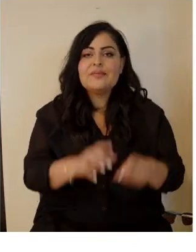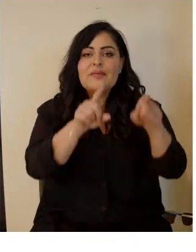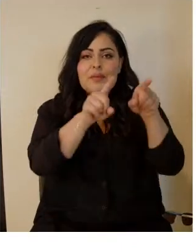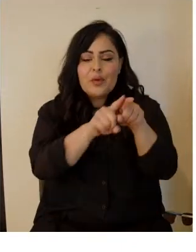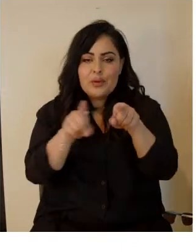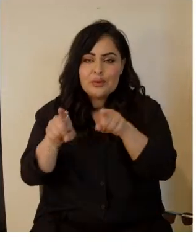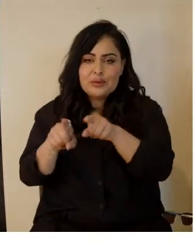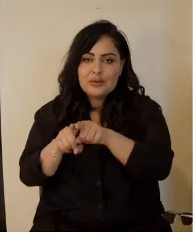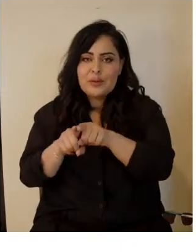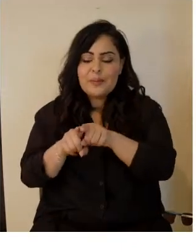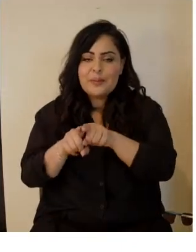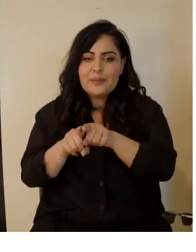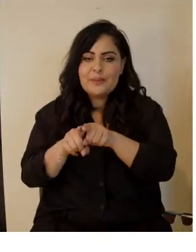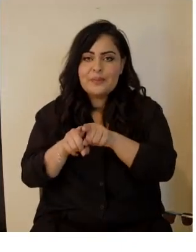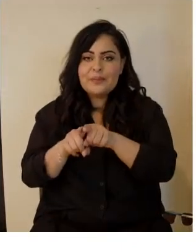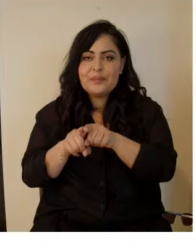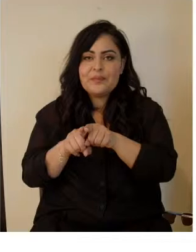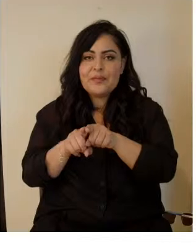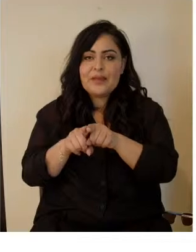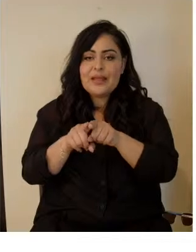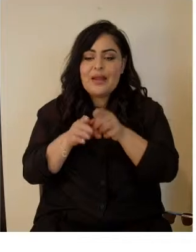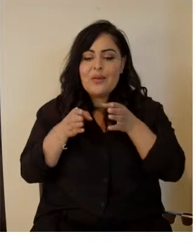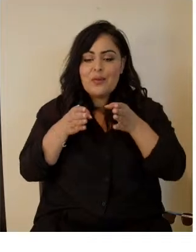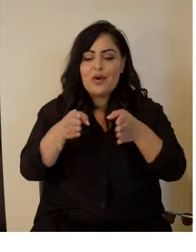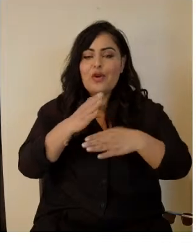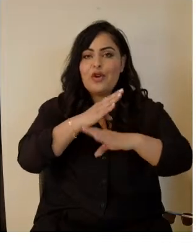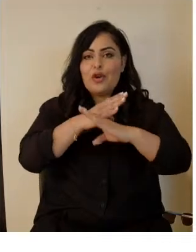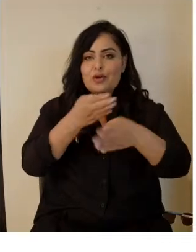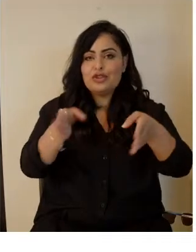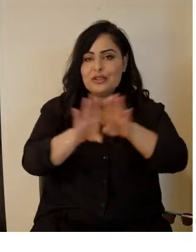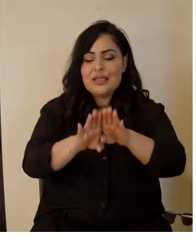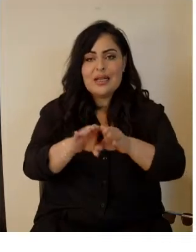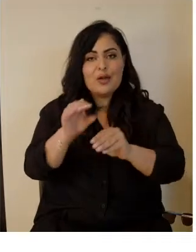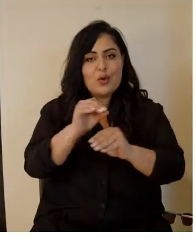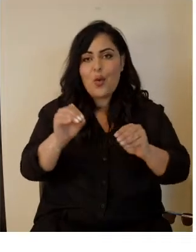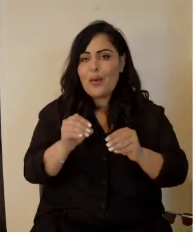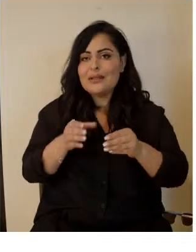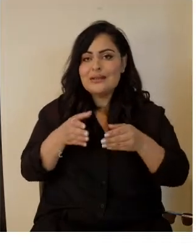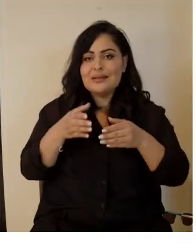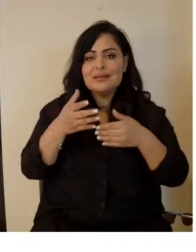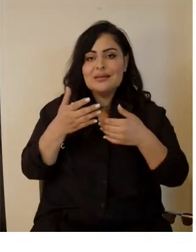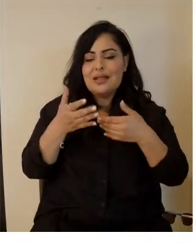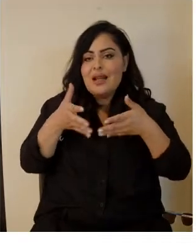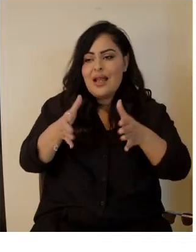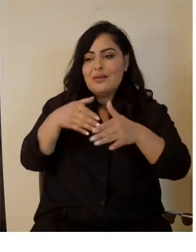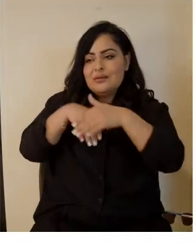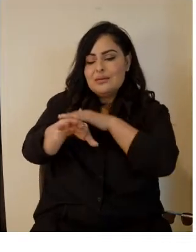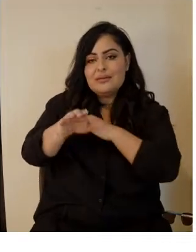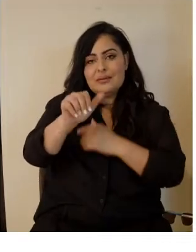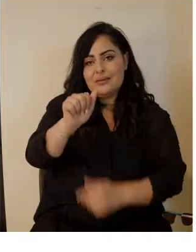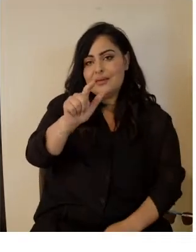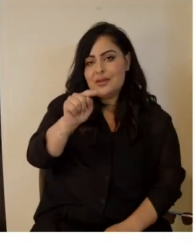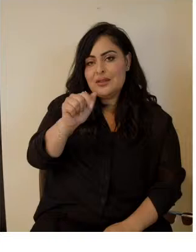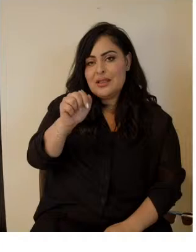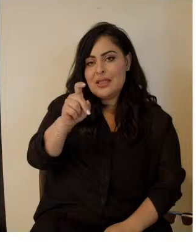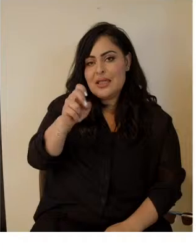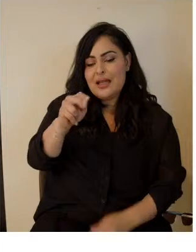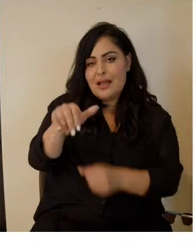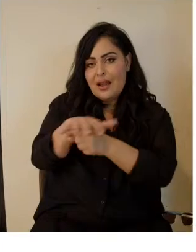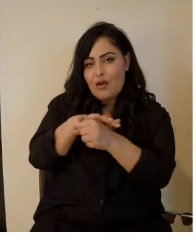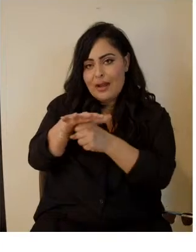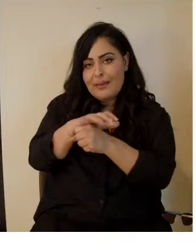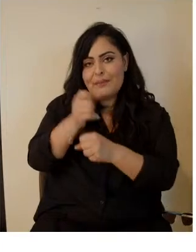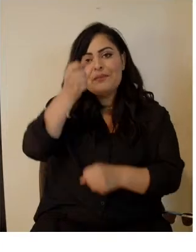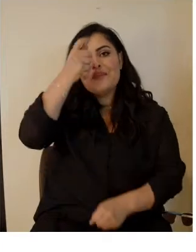Also, road closures. No one is allowed into Altadena at this time. I understand there may have